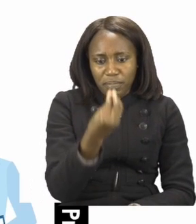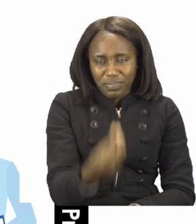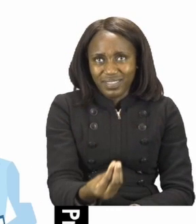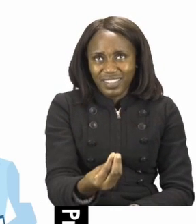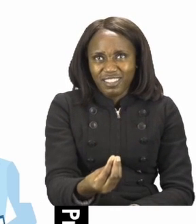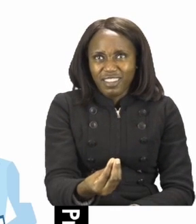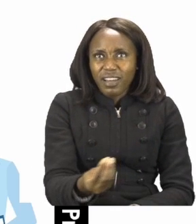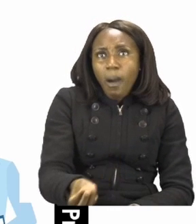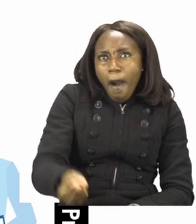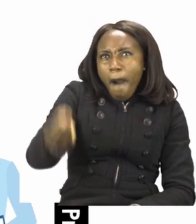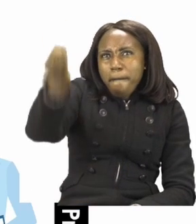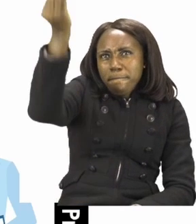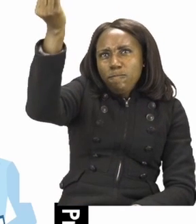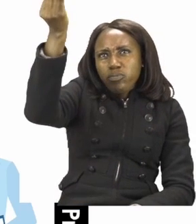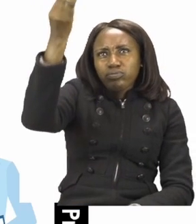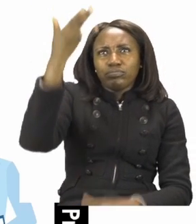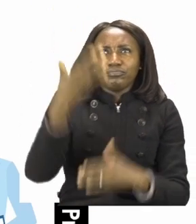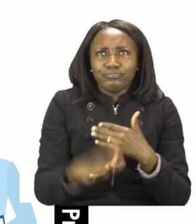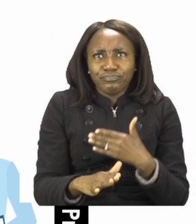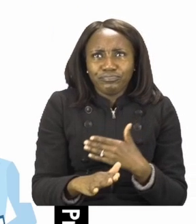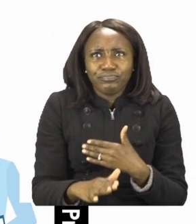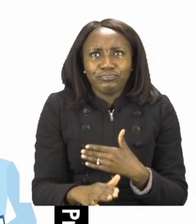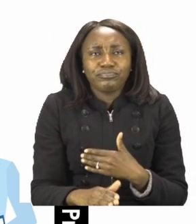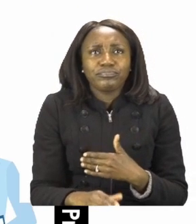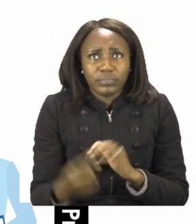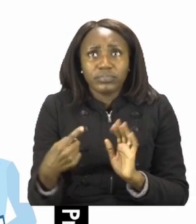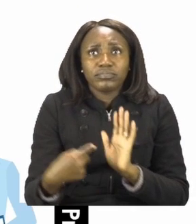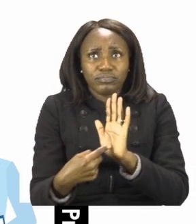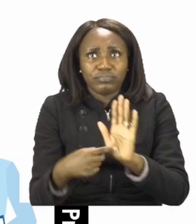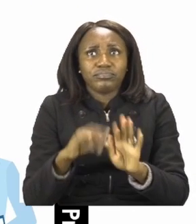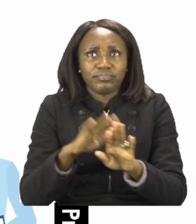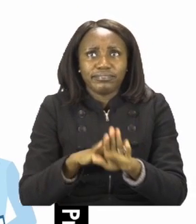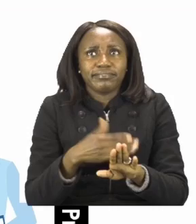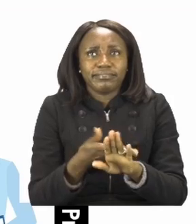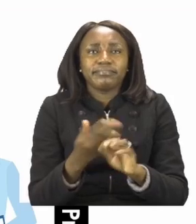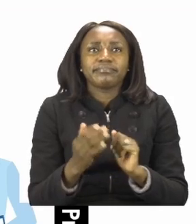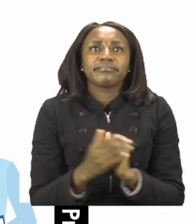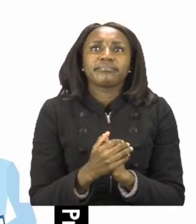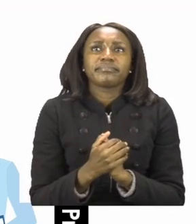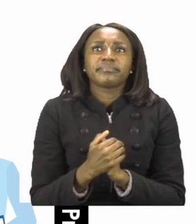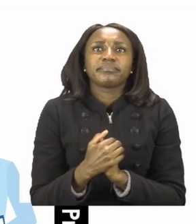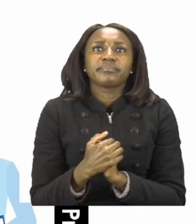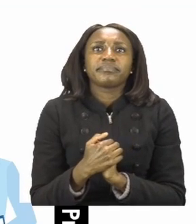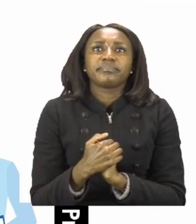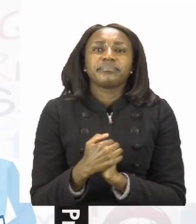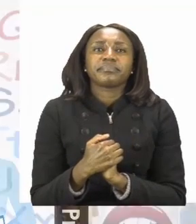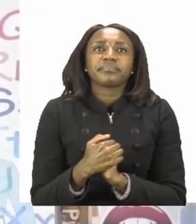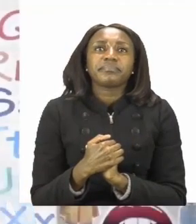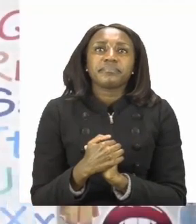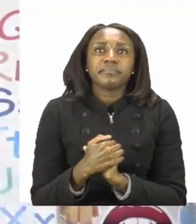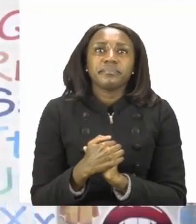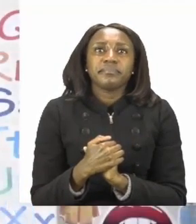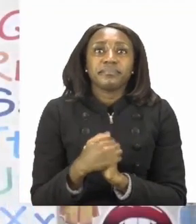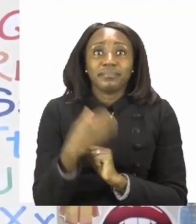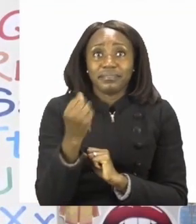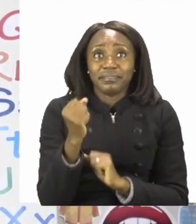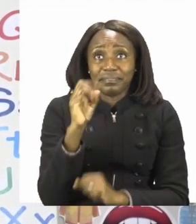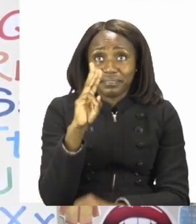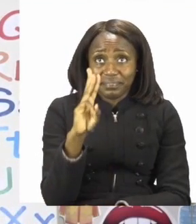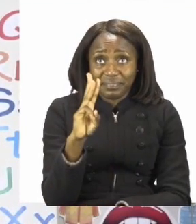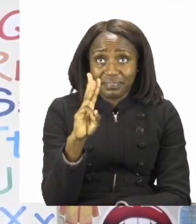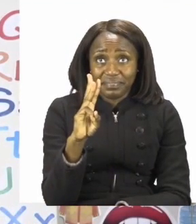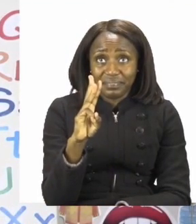this exercise, let's try and do an example on the board. Now, I have 3